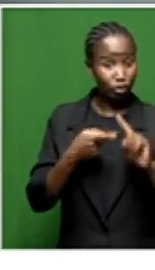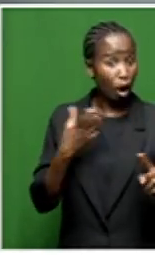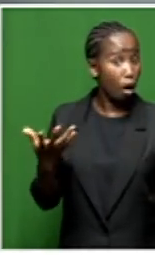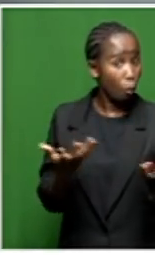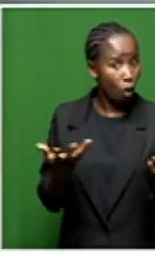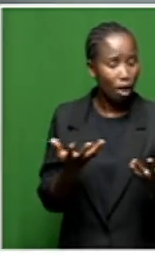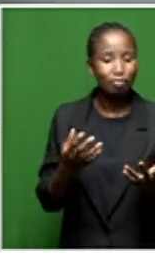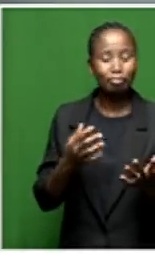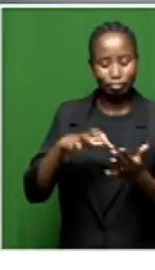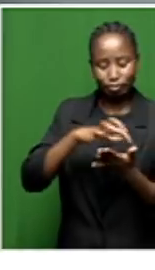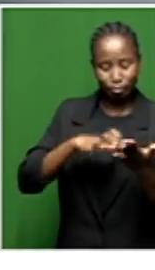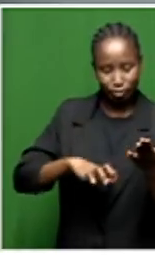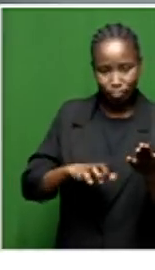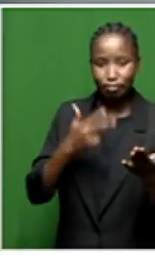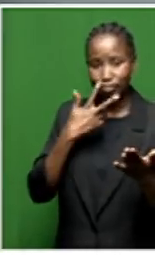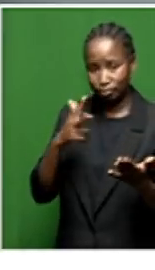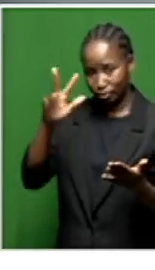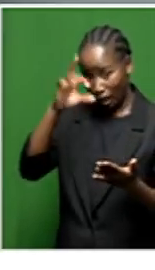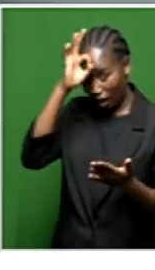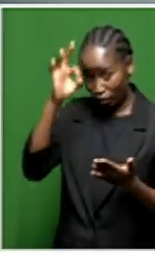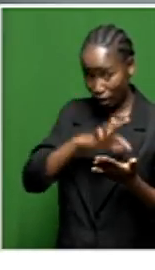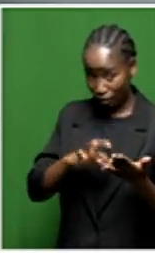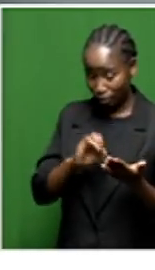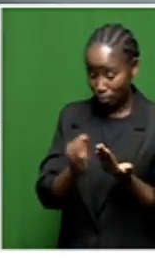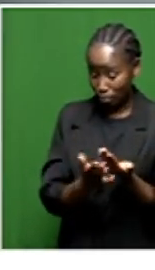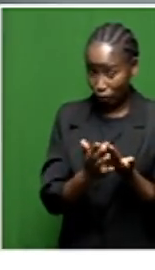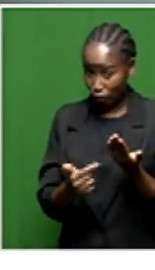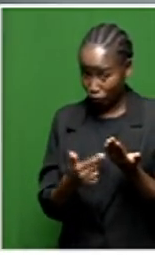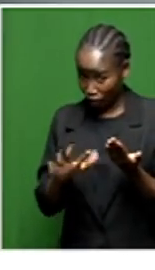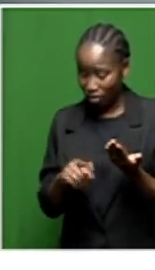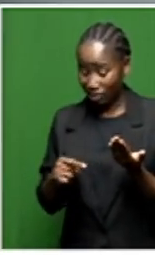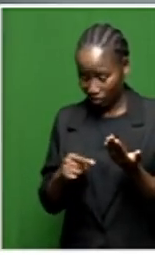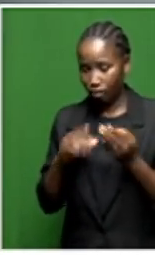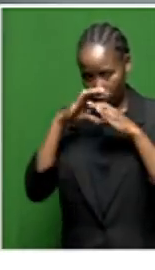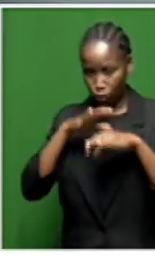supporting affidavit, the founding affidavit, is what we are dealing with.